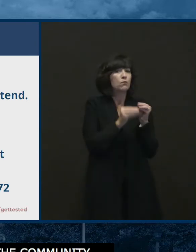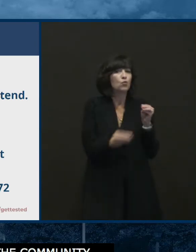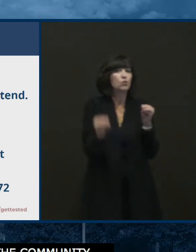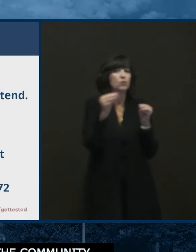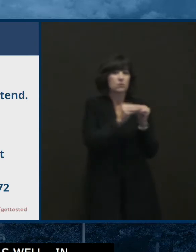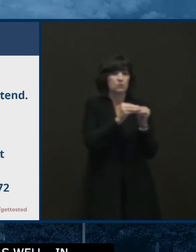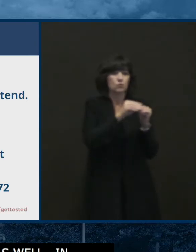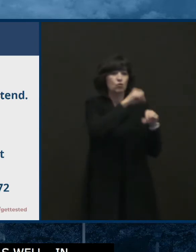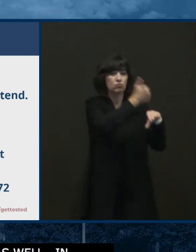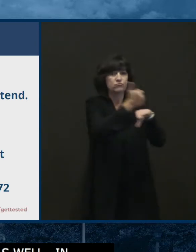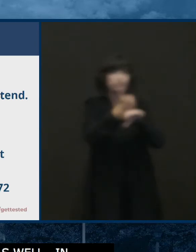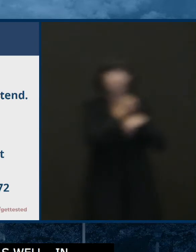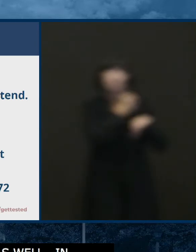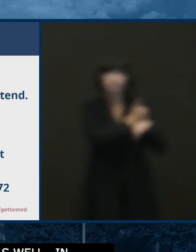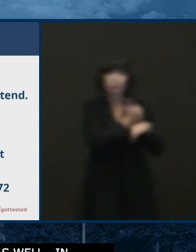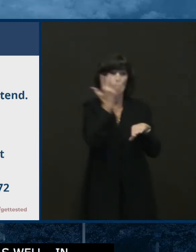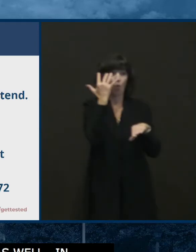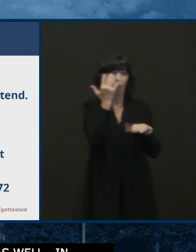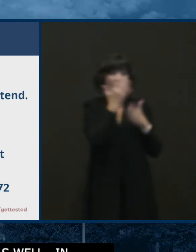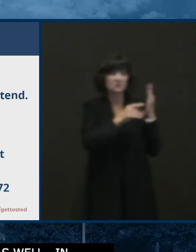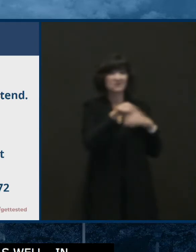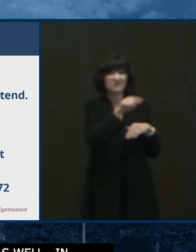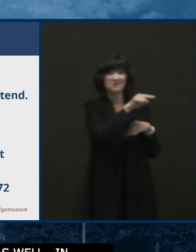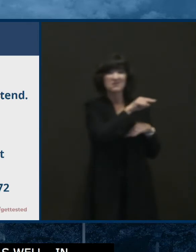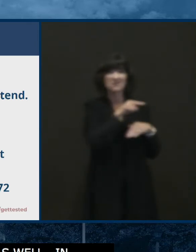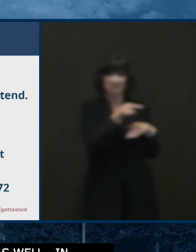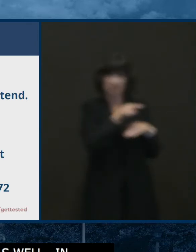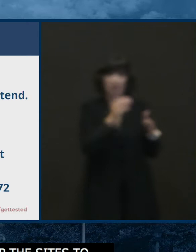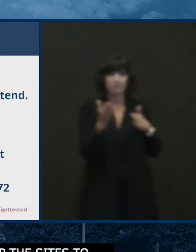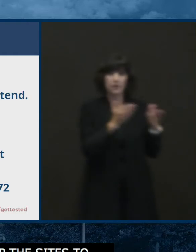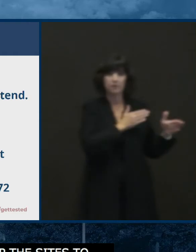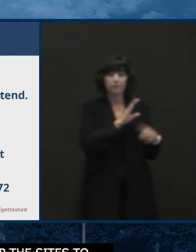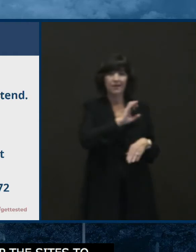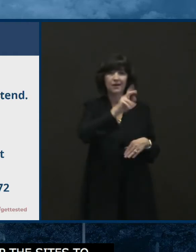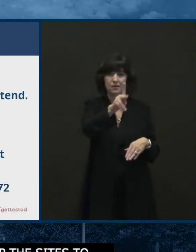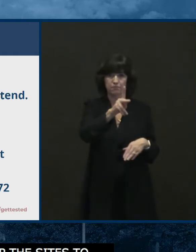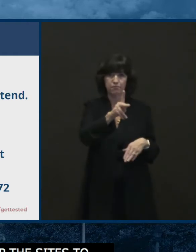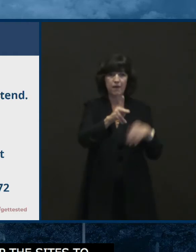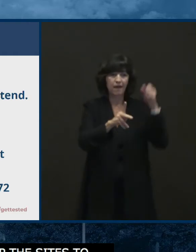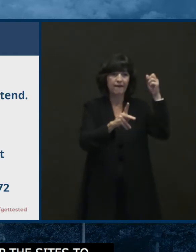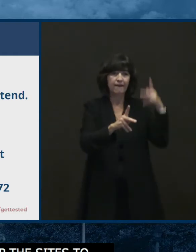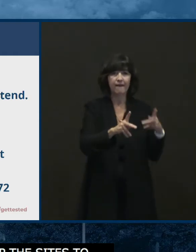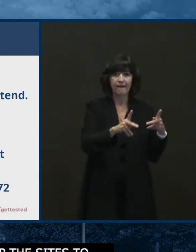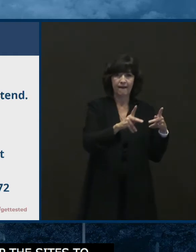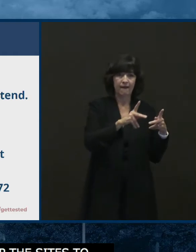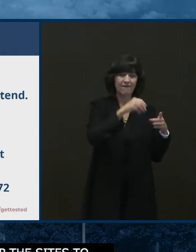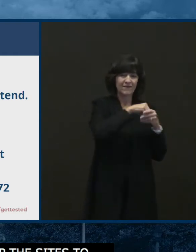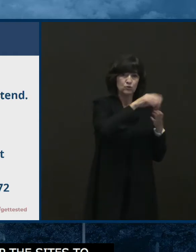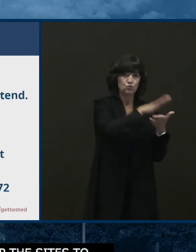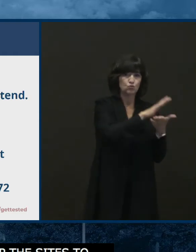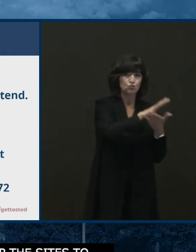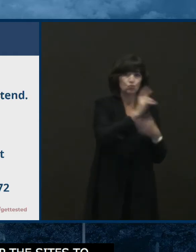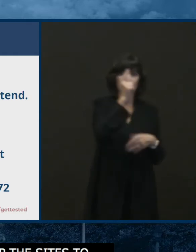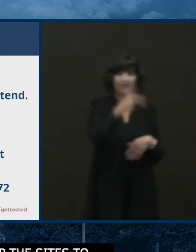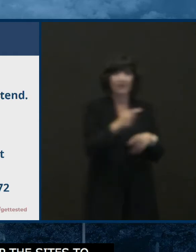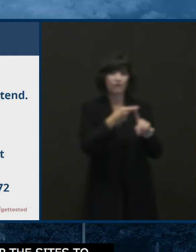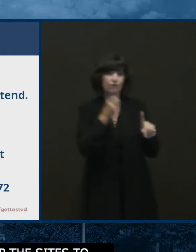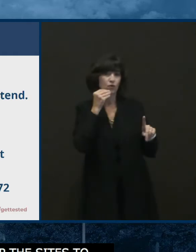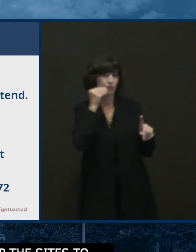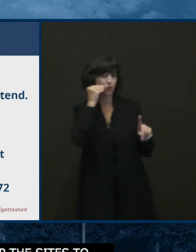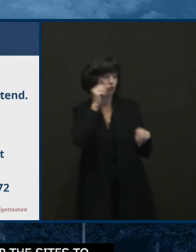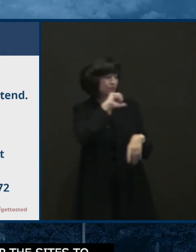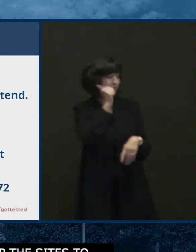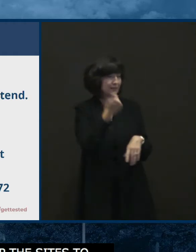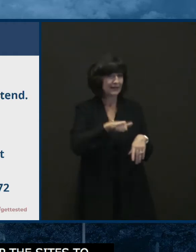need for schools that are about to go back to a hybrid model over the next several weeks. No registration is required, but it is preferred. Any student may attend,